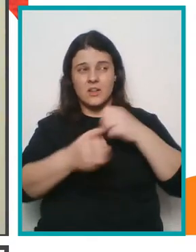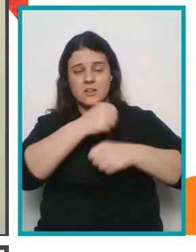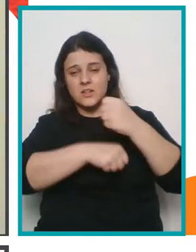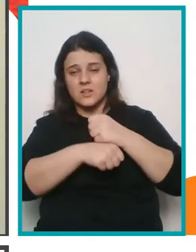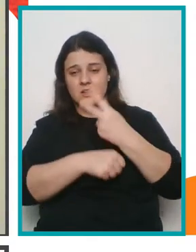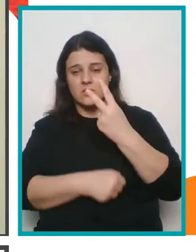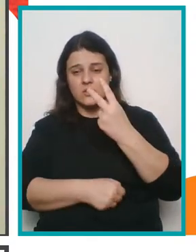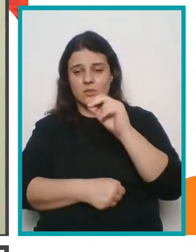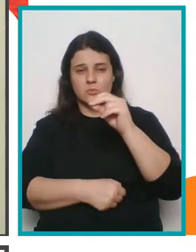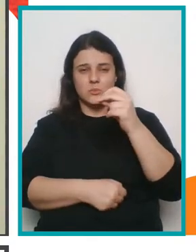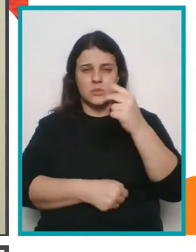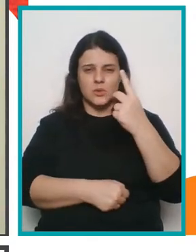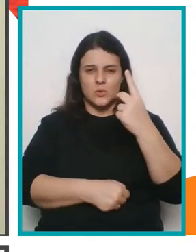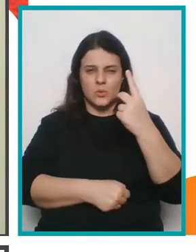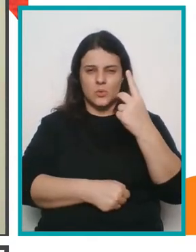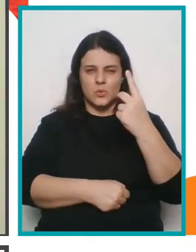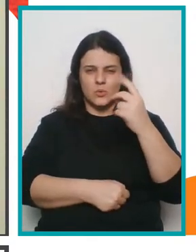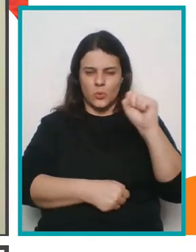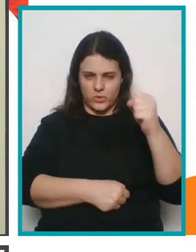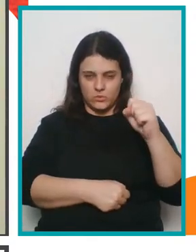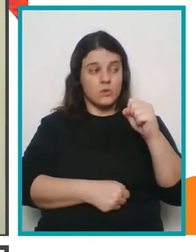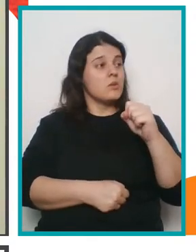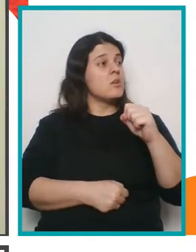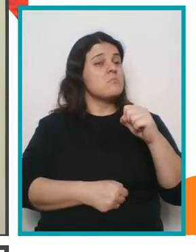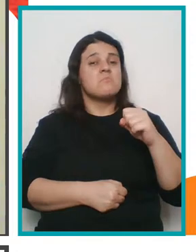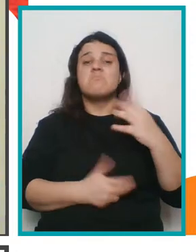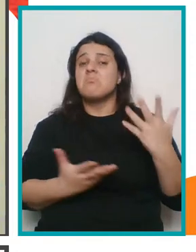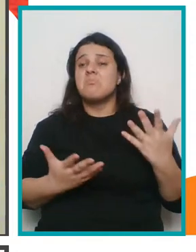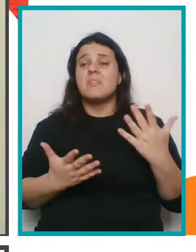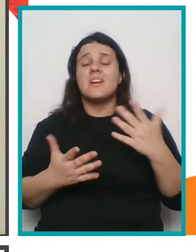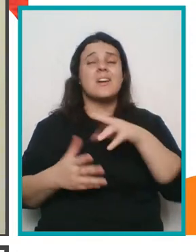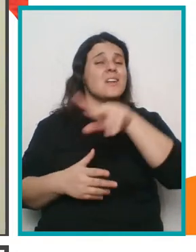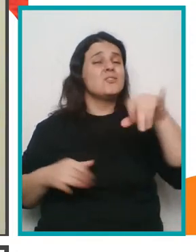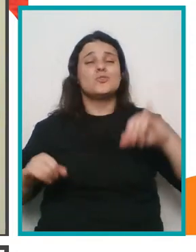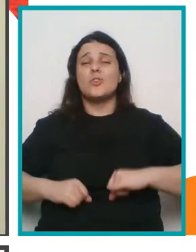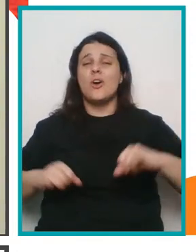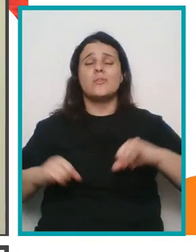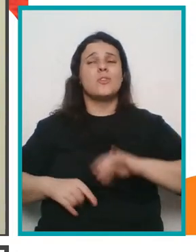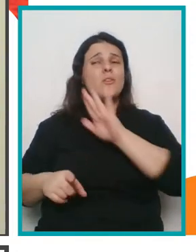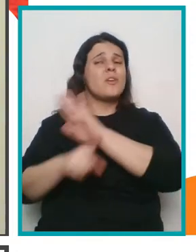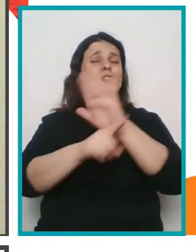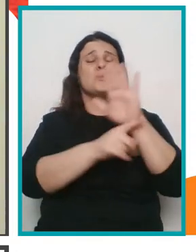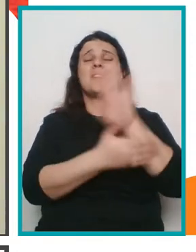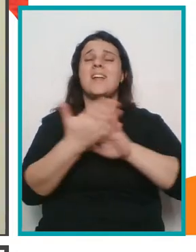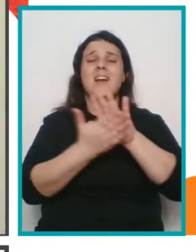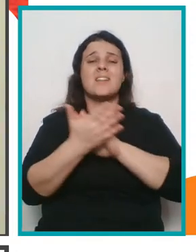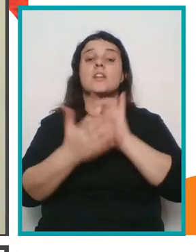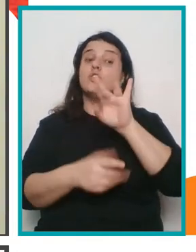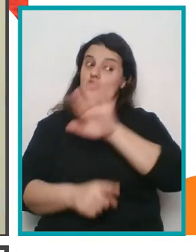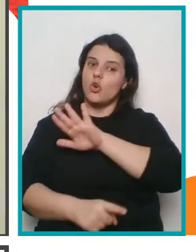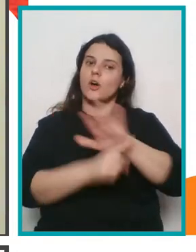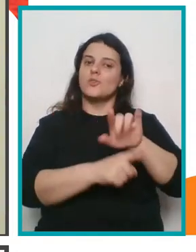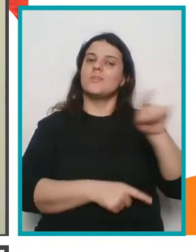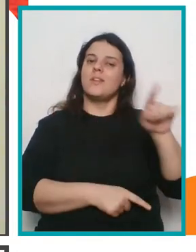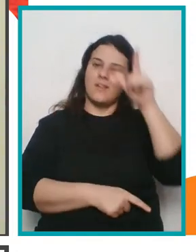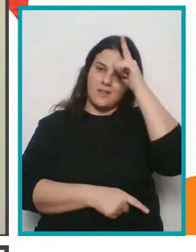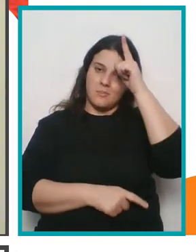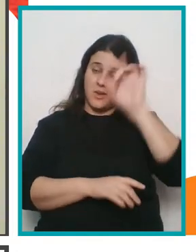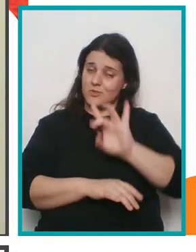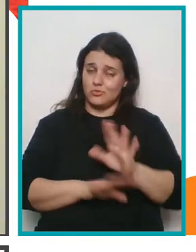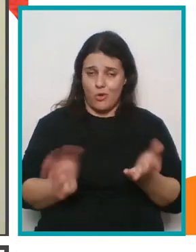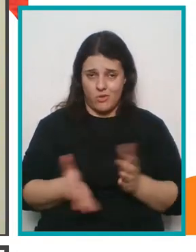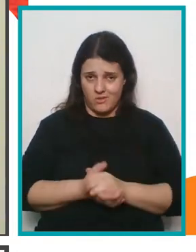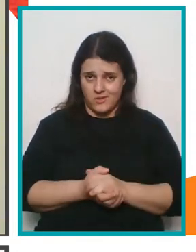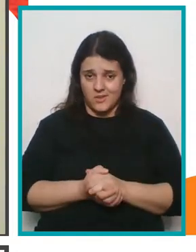And that's when I say, we cannot have climate justice if it is not global enough. If we want a Green New